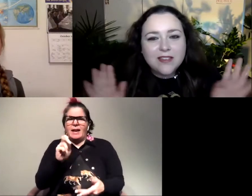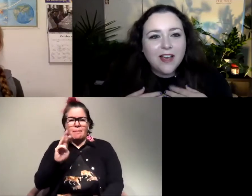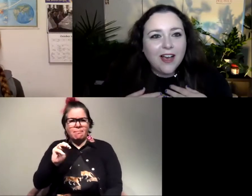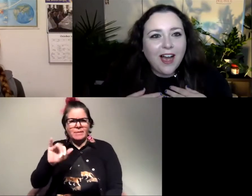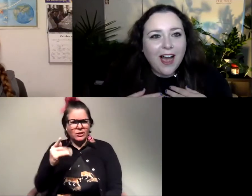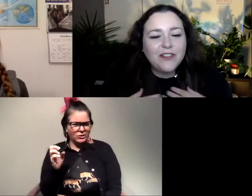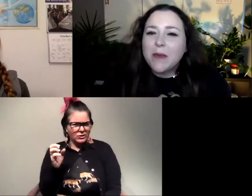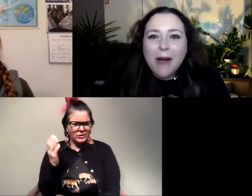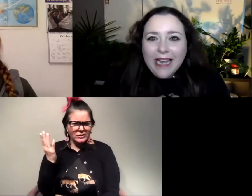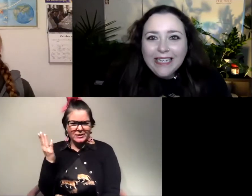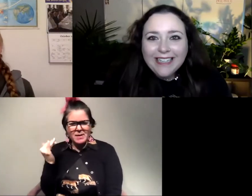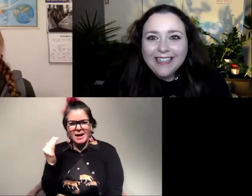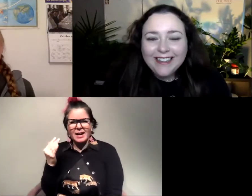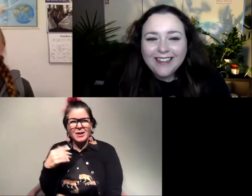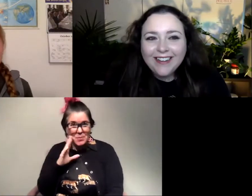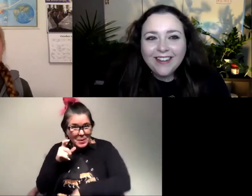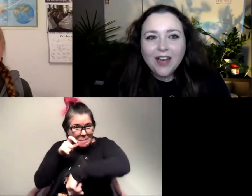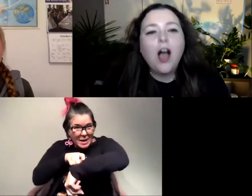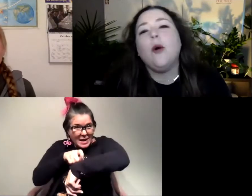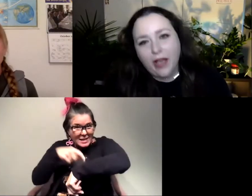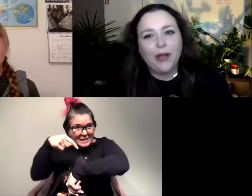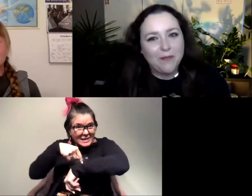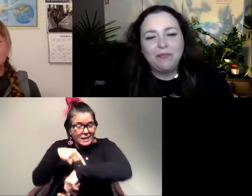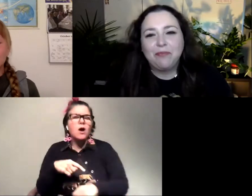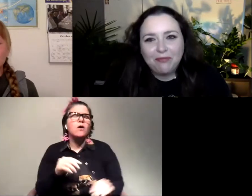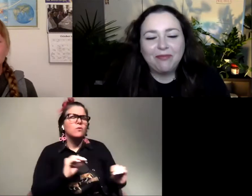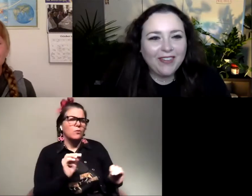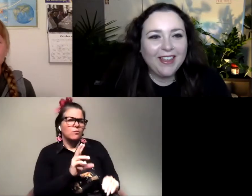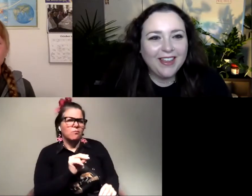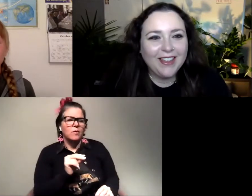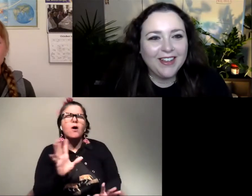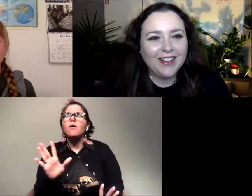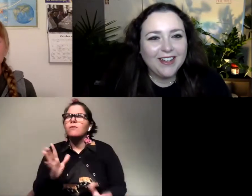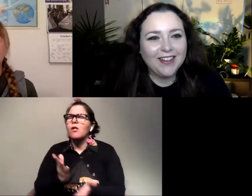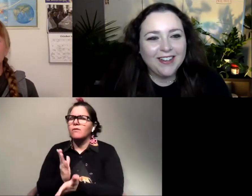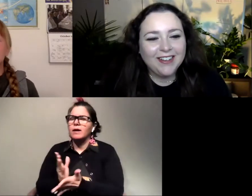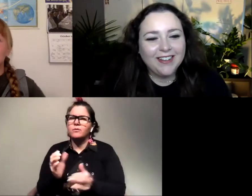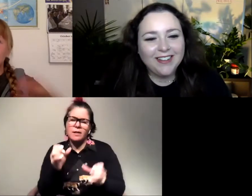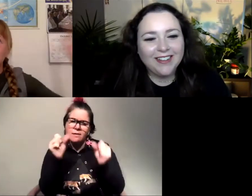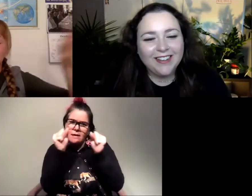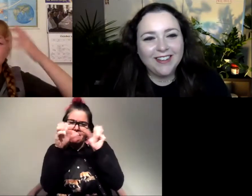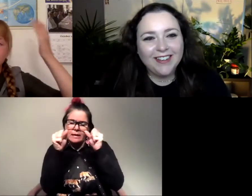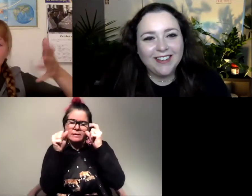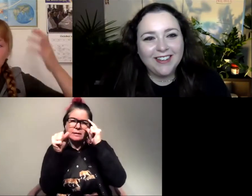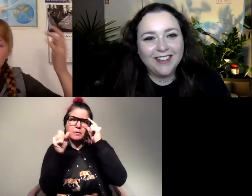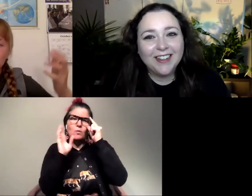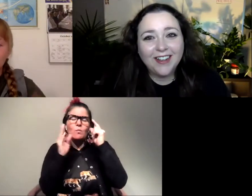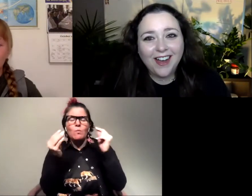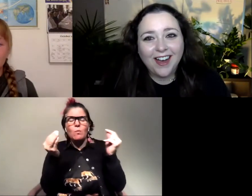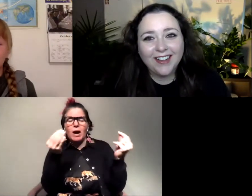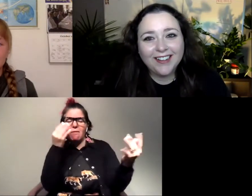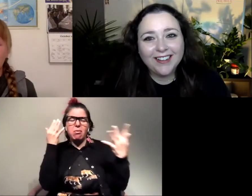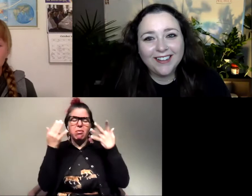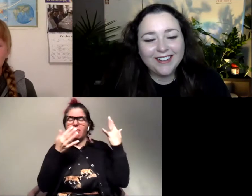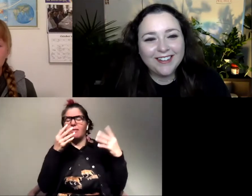because do they bite? They don't bite. Okay. No, they're pretty amazing because they'll get in your face a little bit,